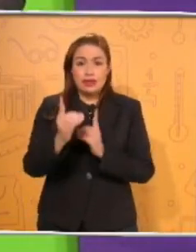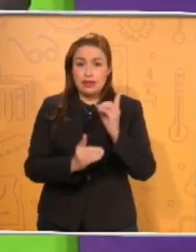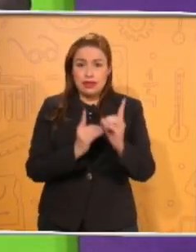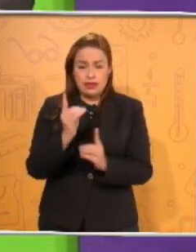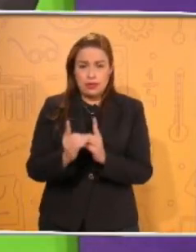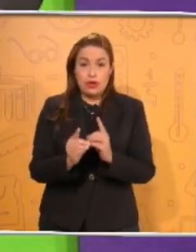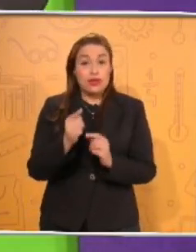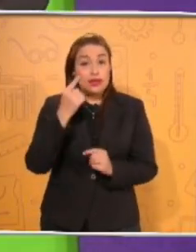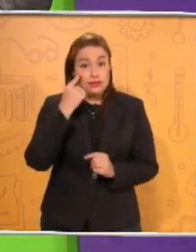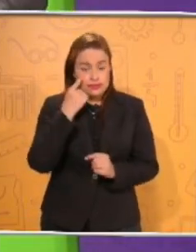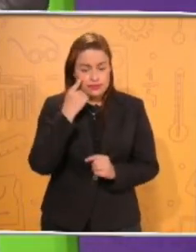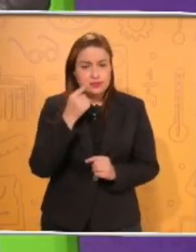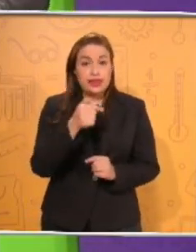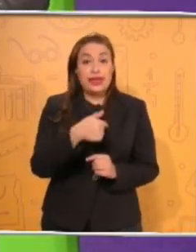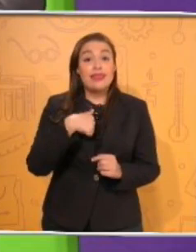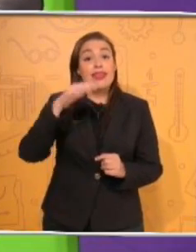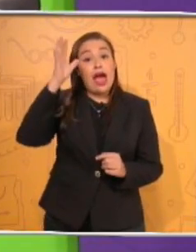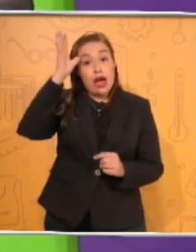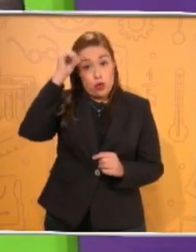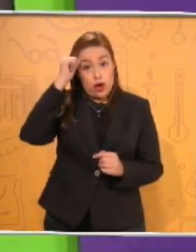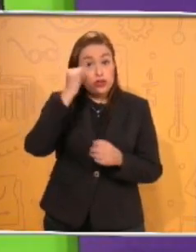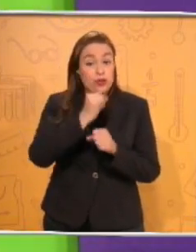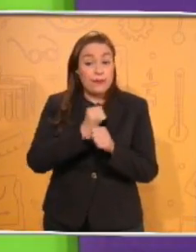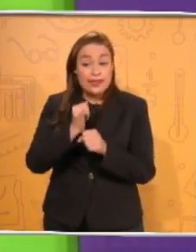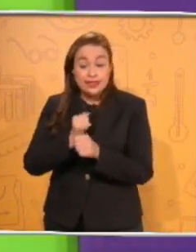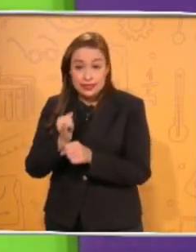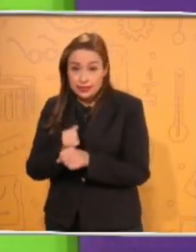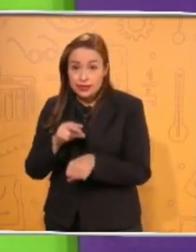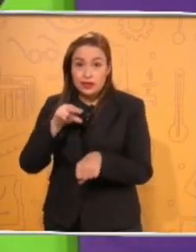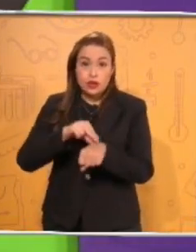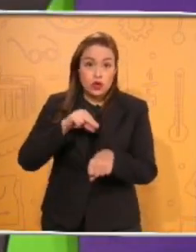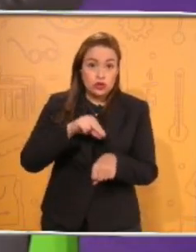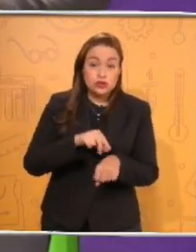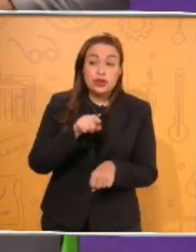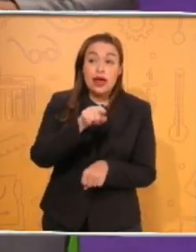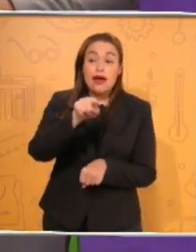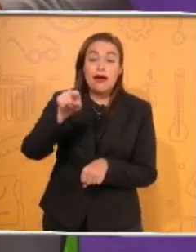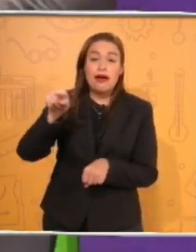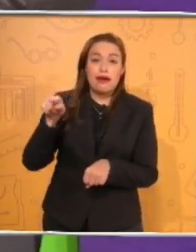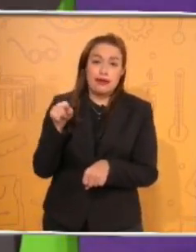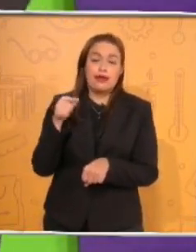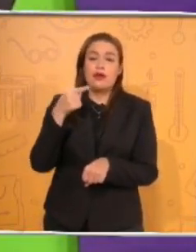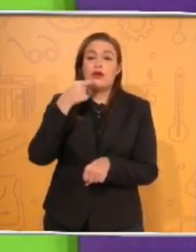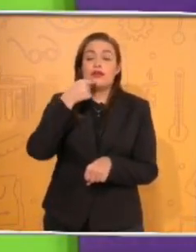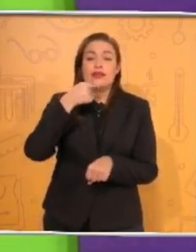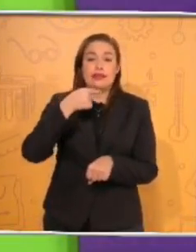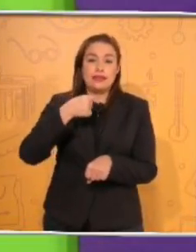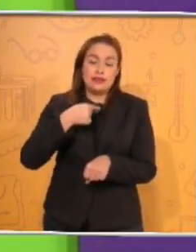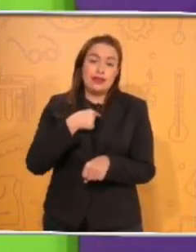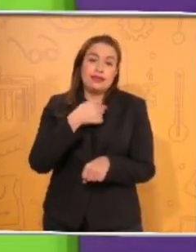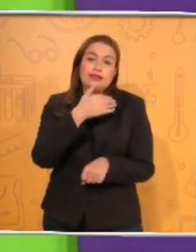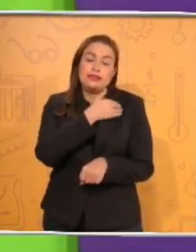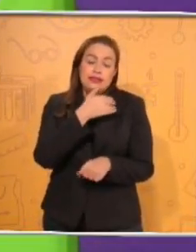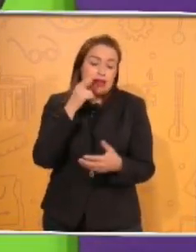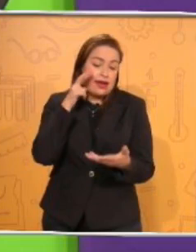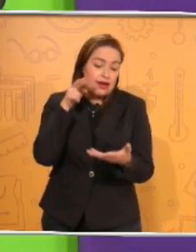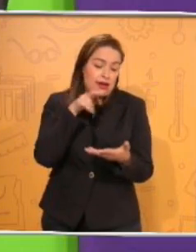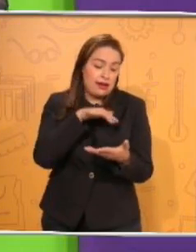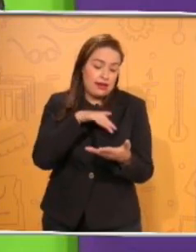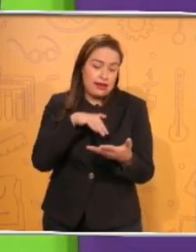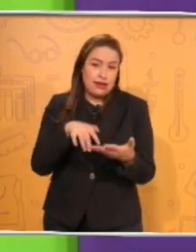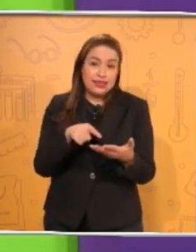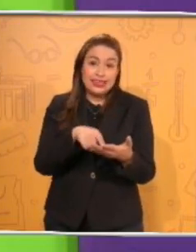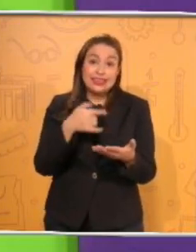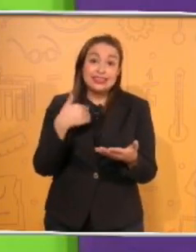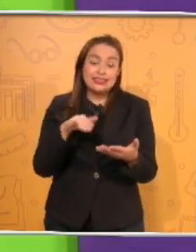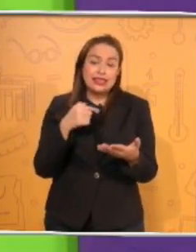doctors, according to doctors' investigations, they mentioned that when we have